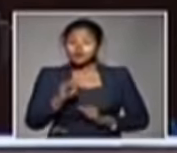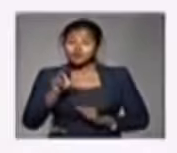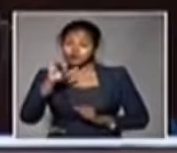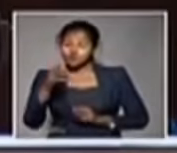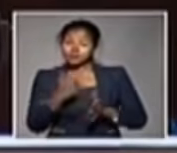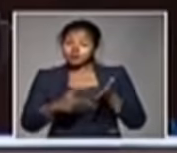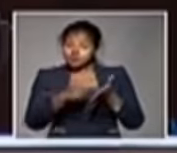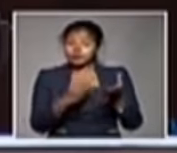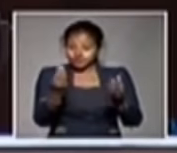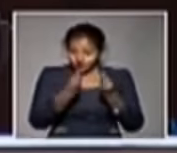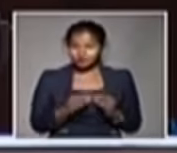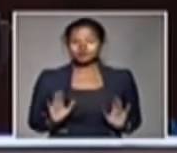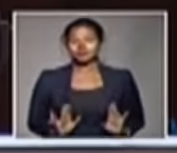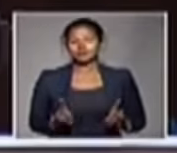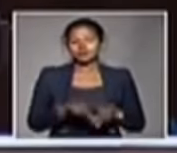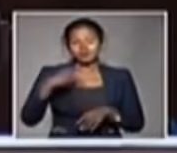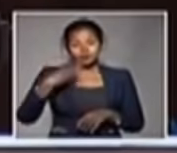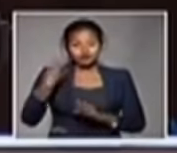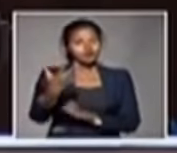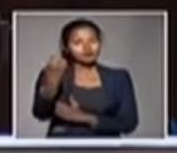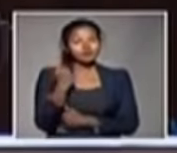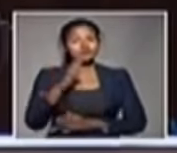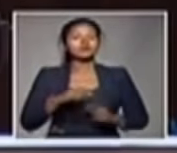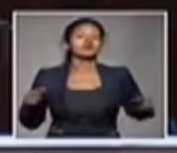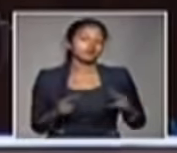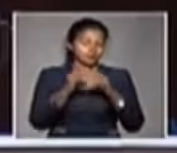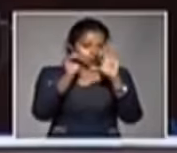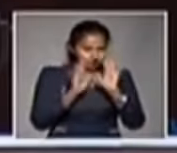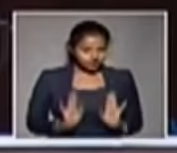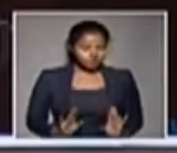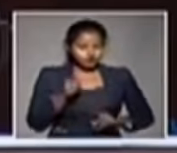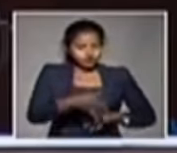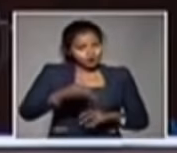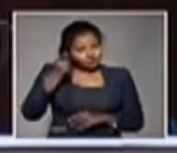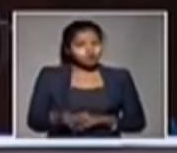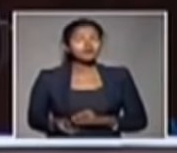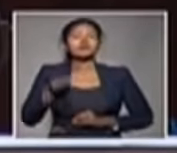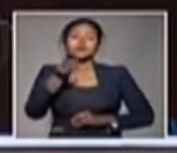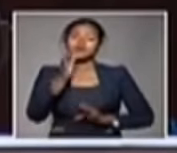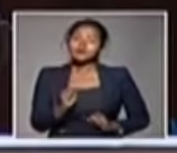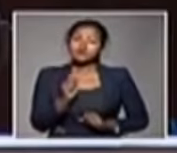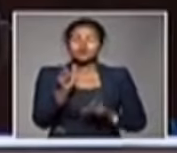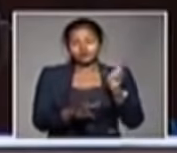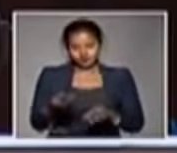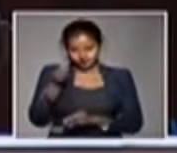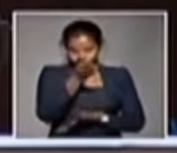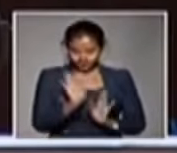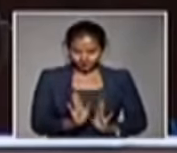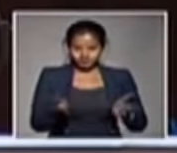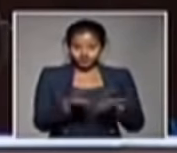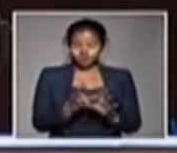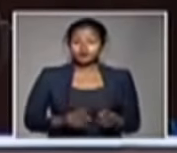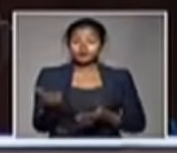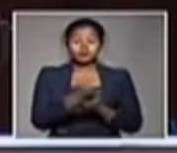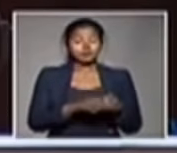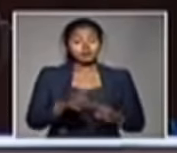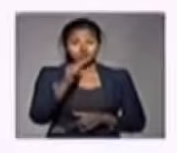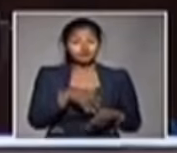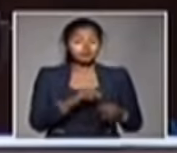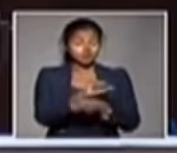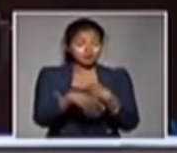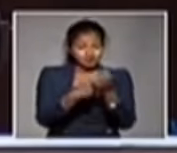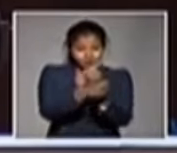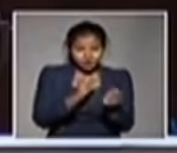He obtained a two-third majority in parliament. This mandate was given to him by the people. He has been thrown into the river with his hands